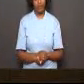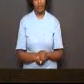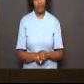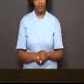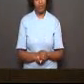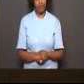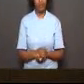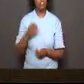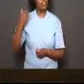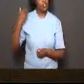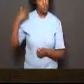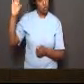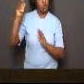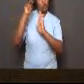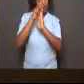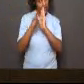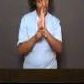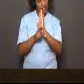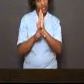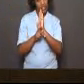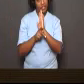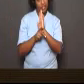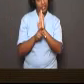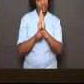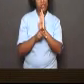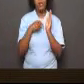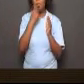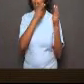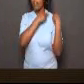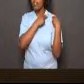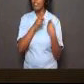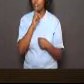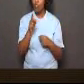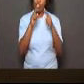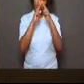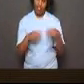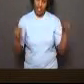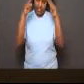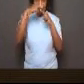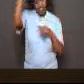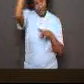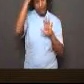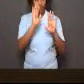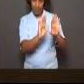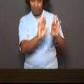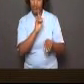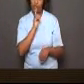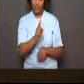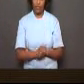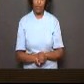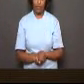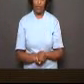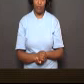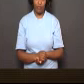Matters of foreign policy are the responsibility of the federal government, which is also